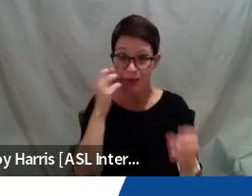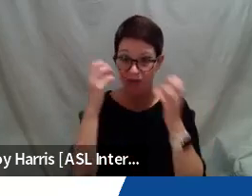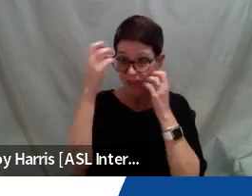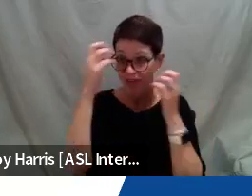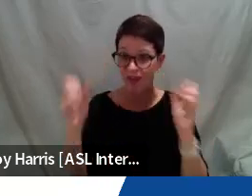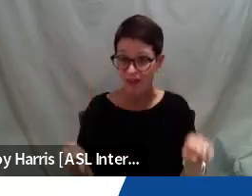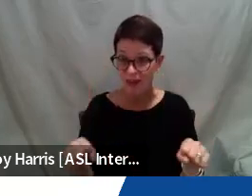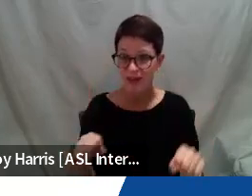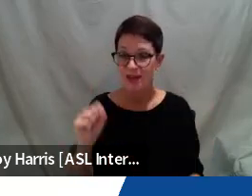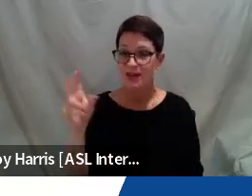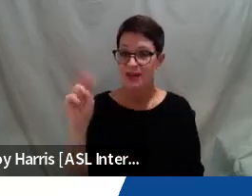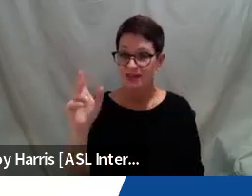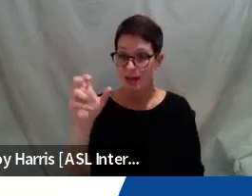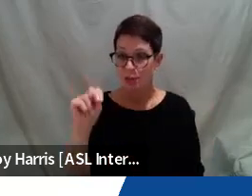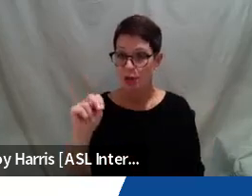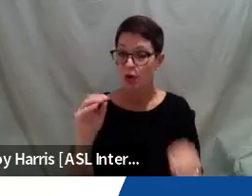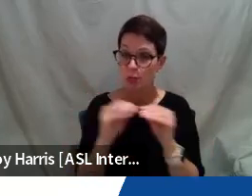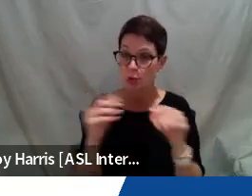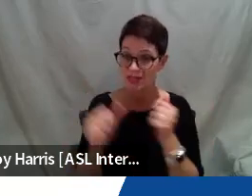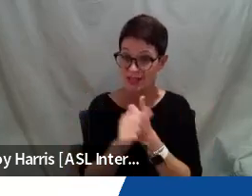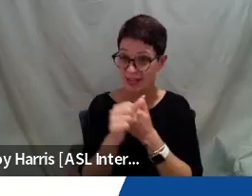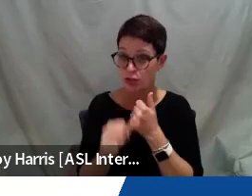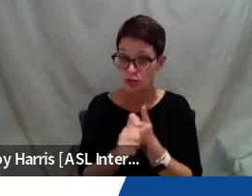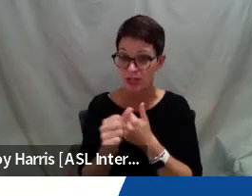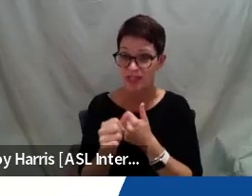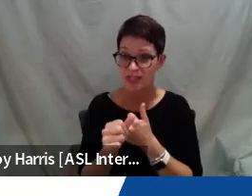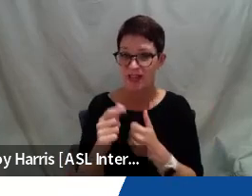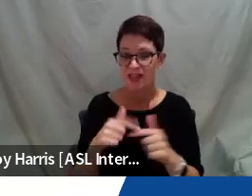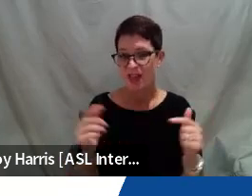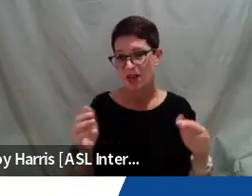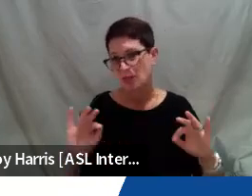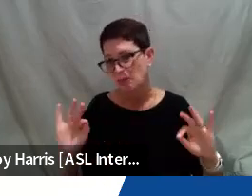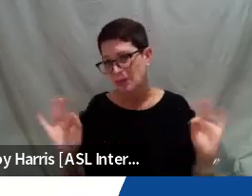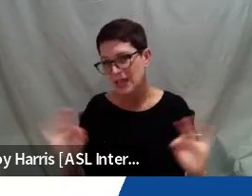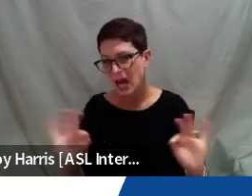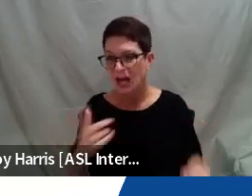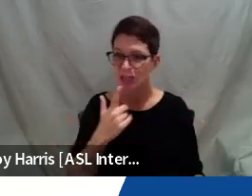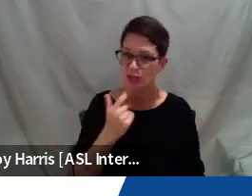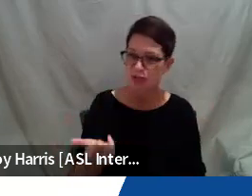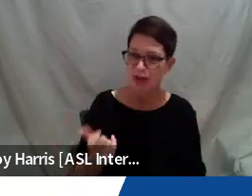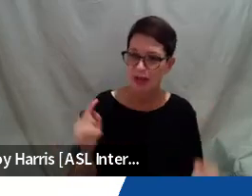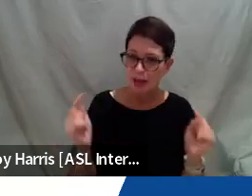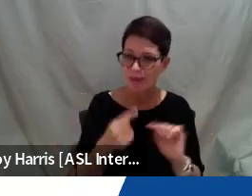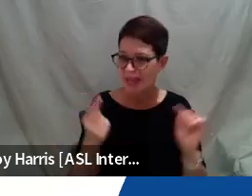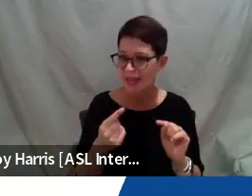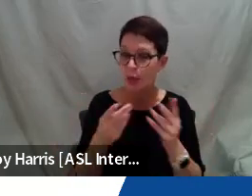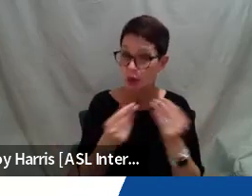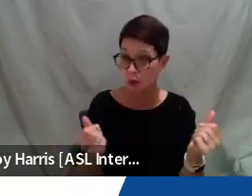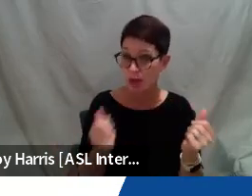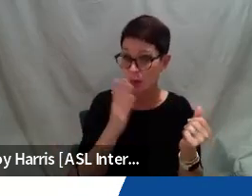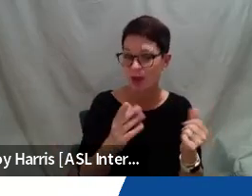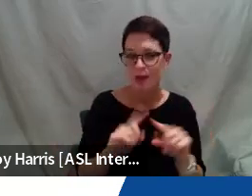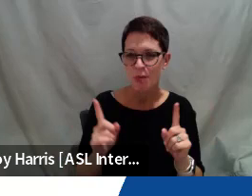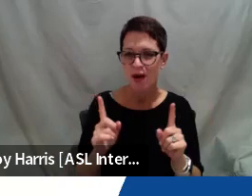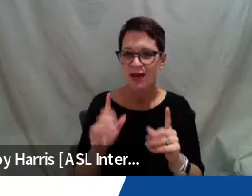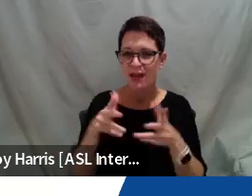why sunburn can become more dangerous than just a benign red painful skin is because